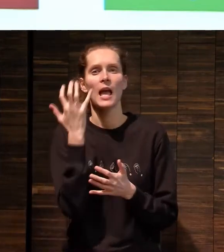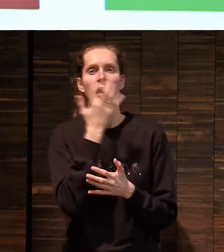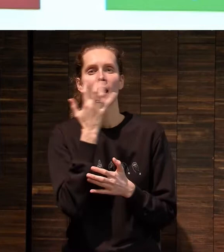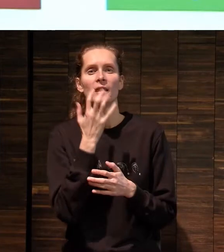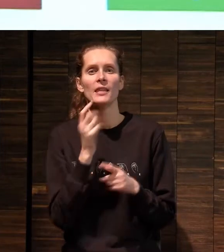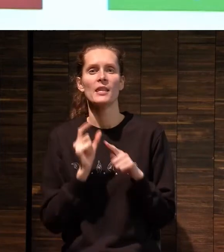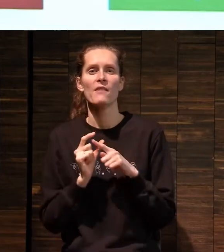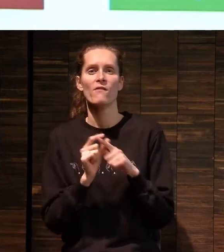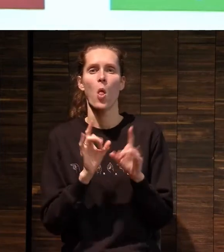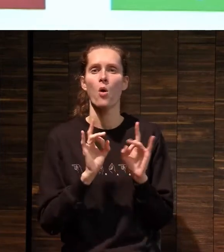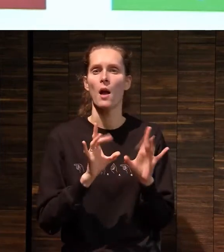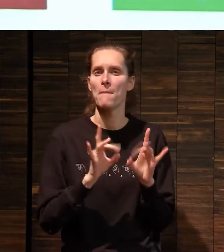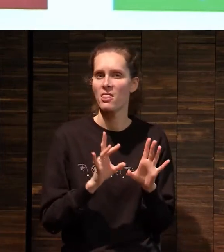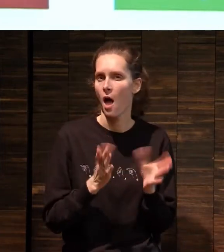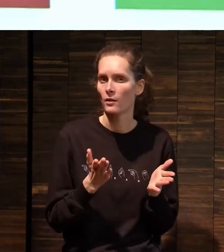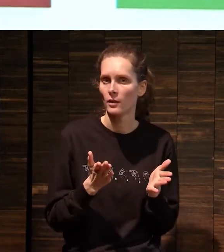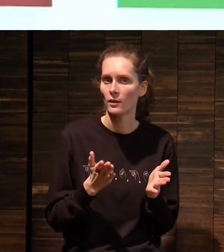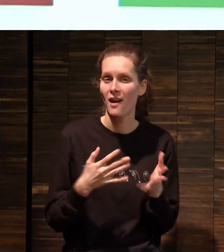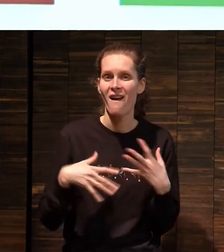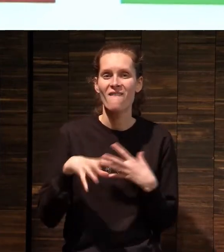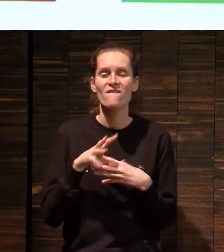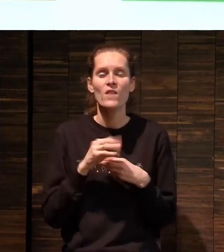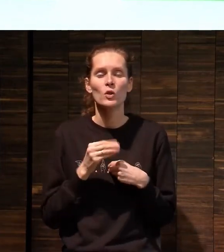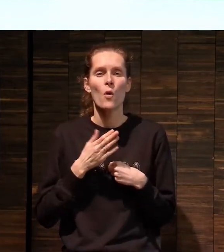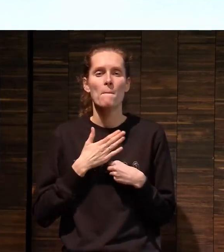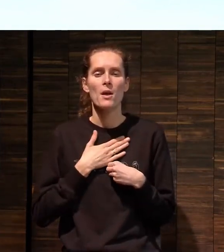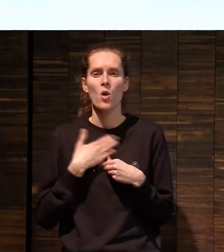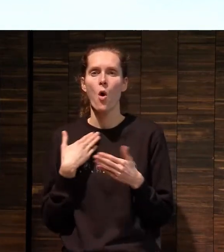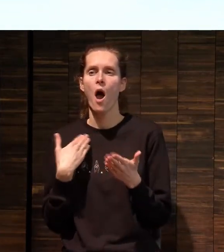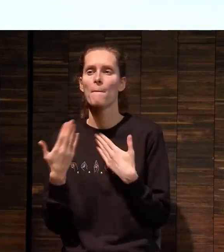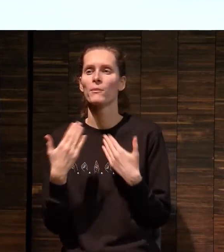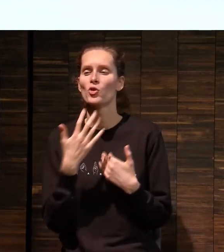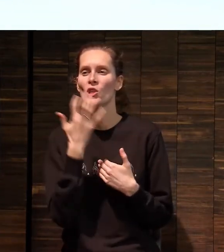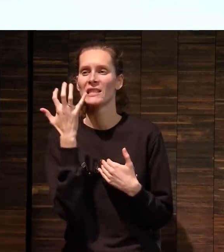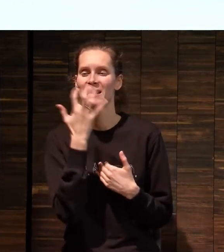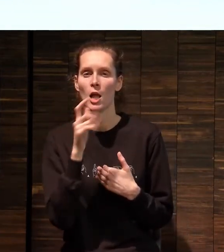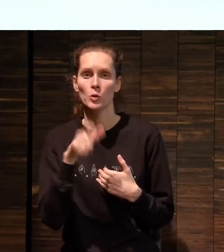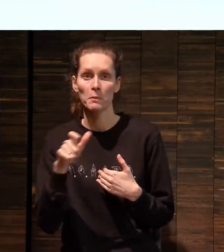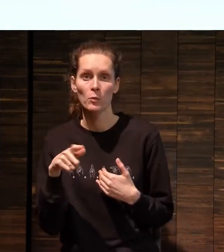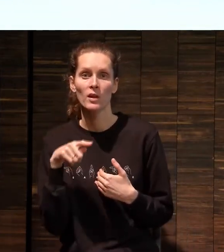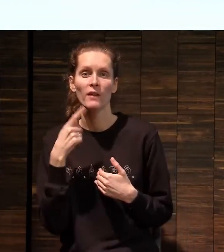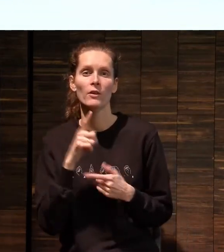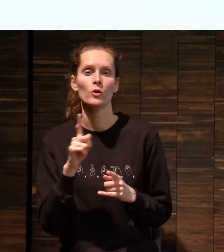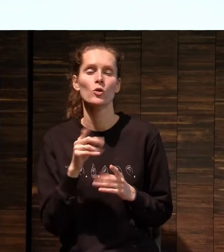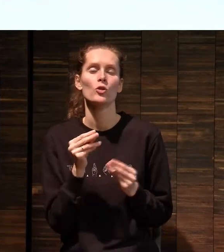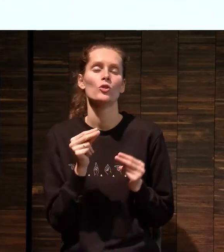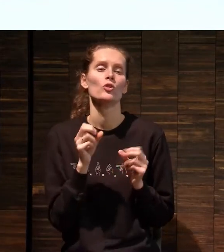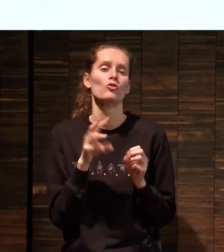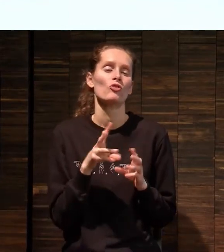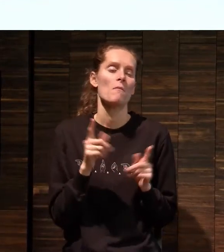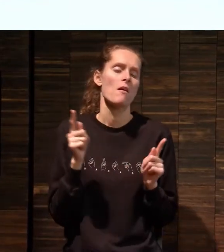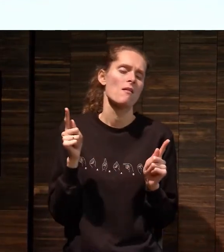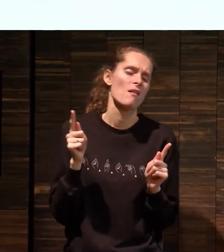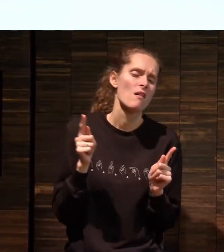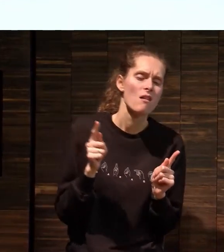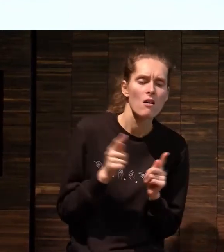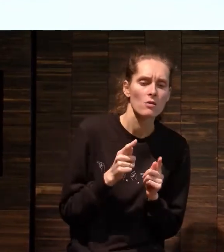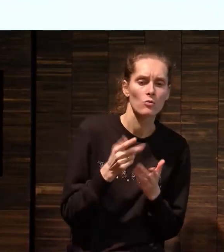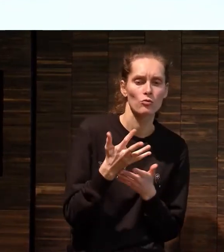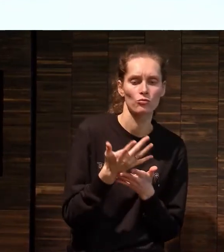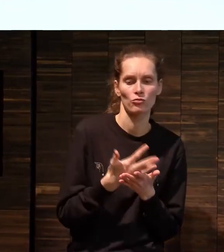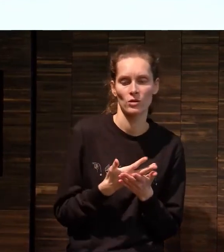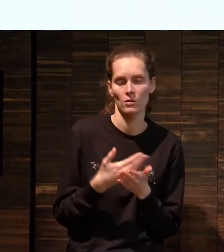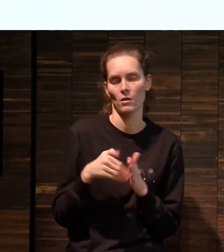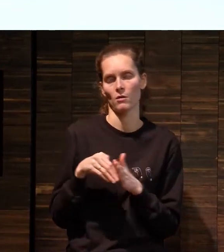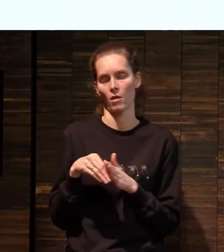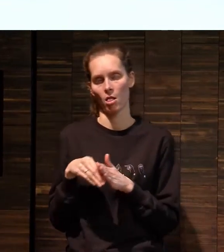Are there audio describers among us? When I talk to blind people, I think